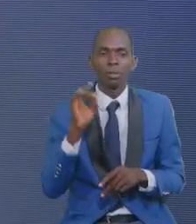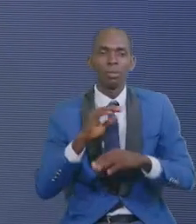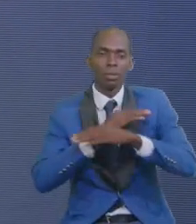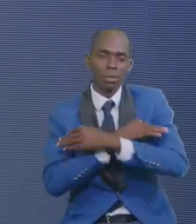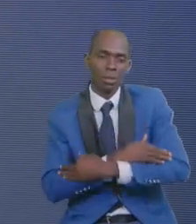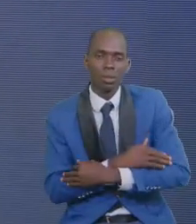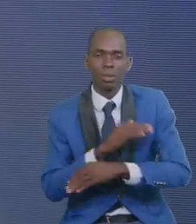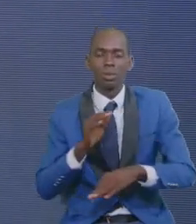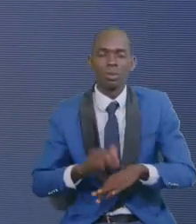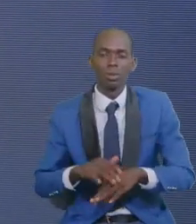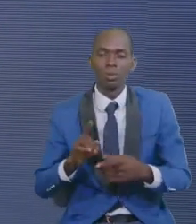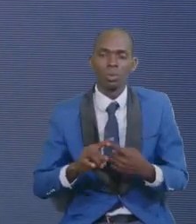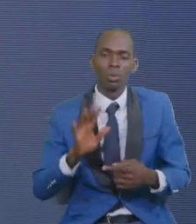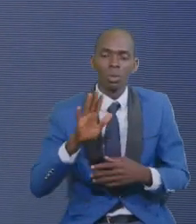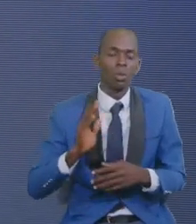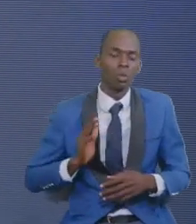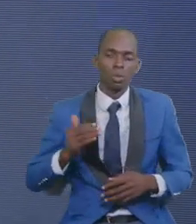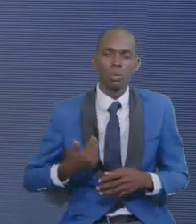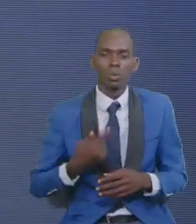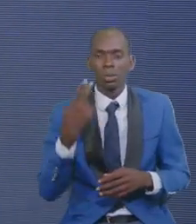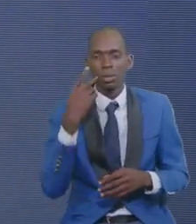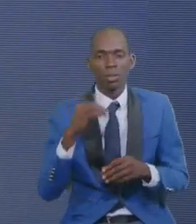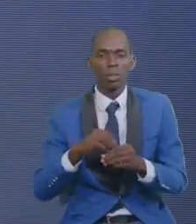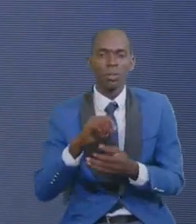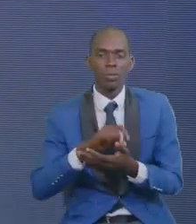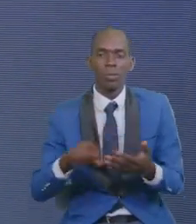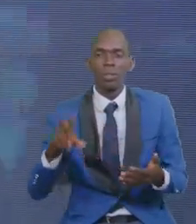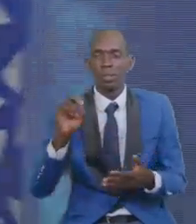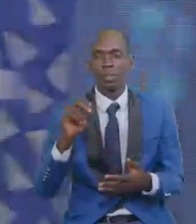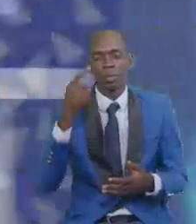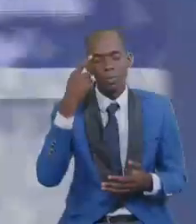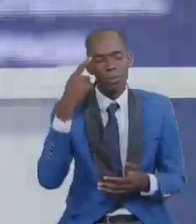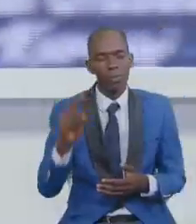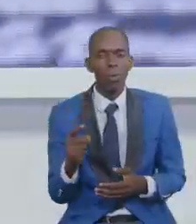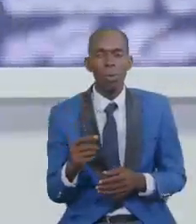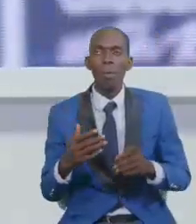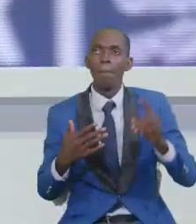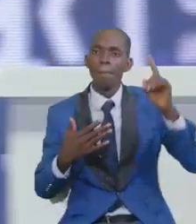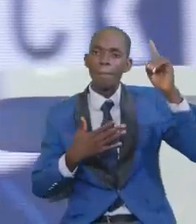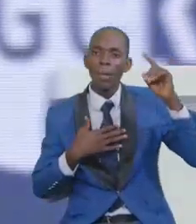Look at verse 30. For my yoke is easy.